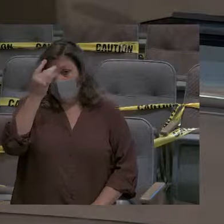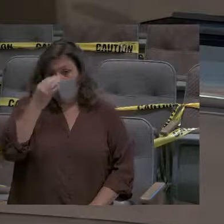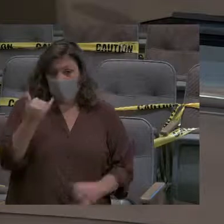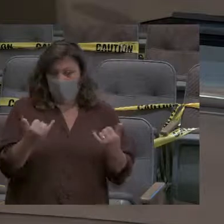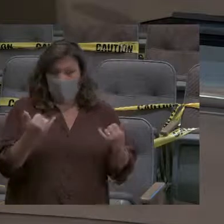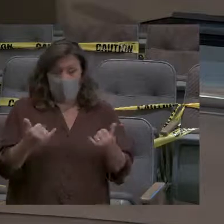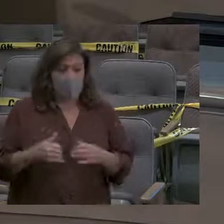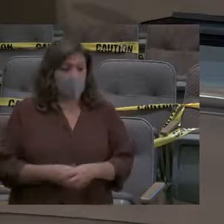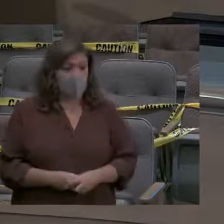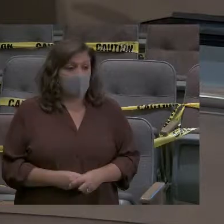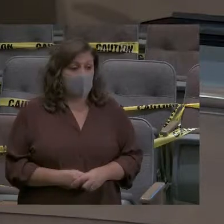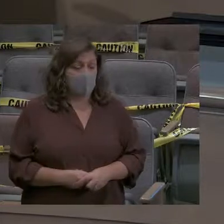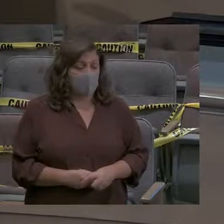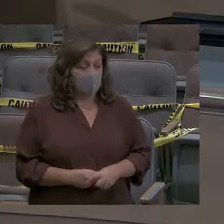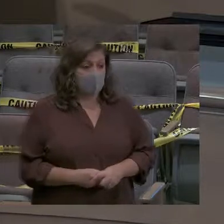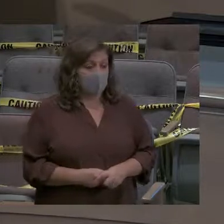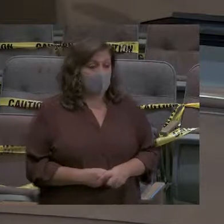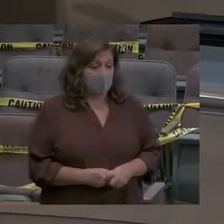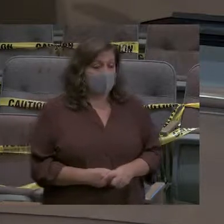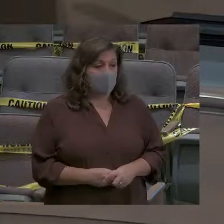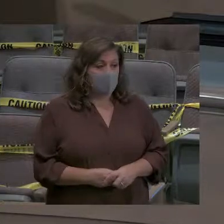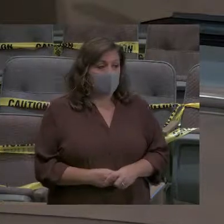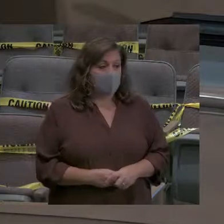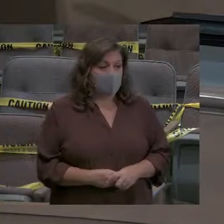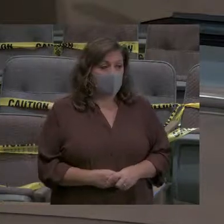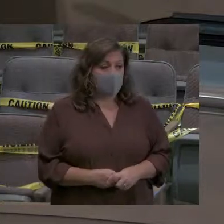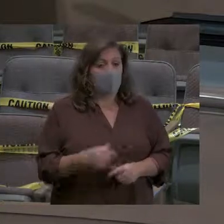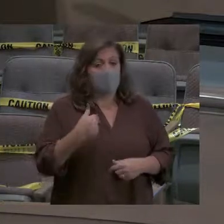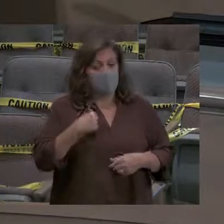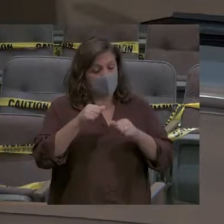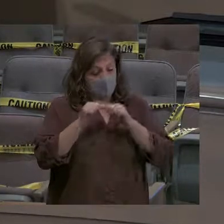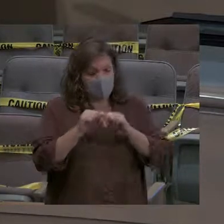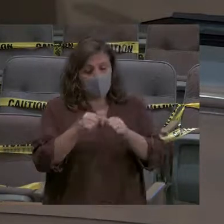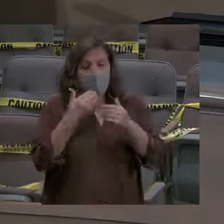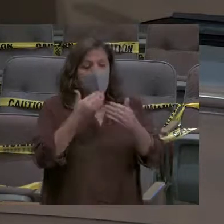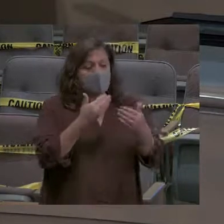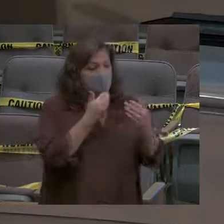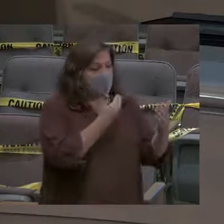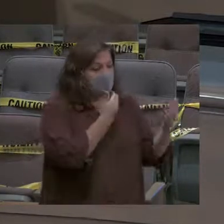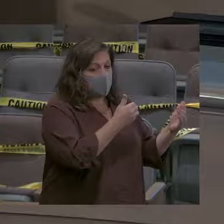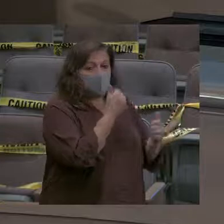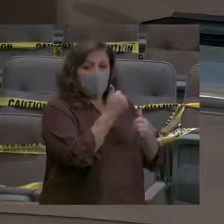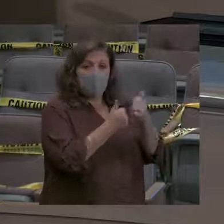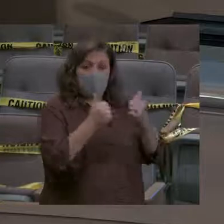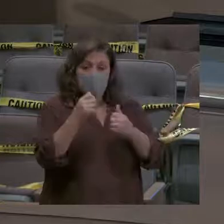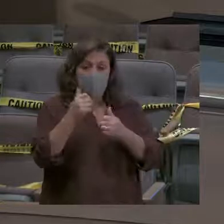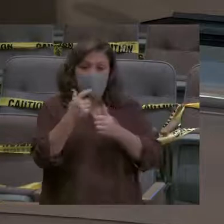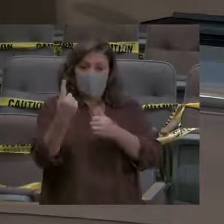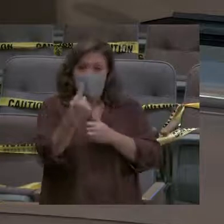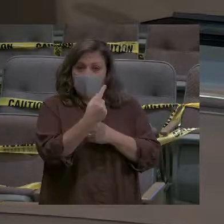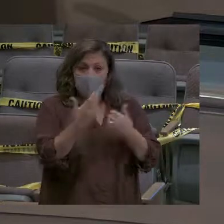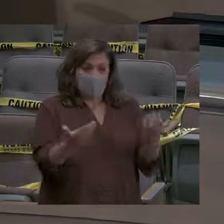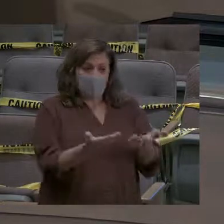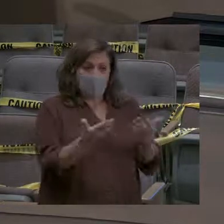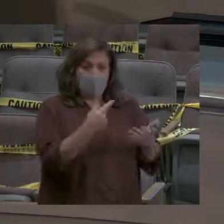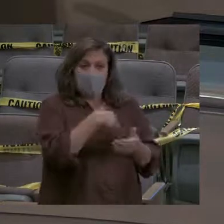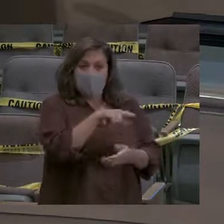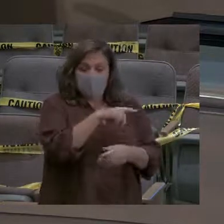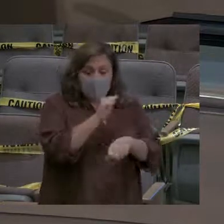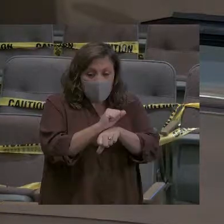at this point, and I continue to thank everyone for their efforts